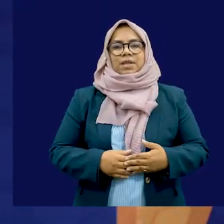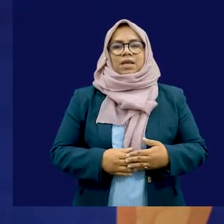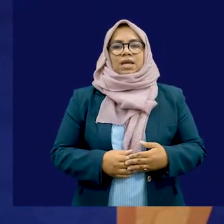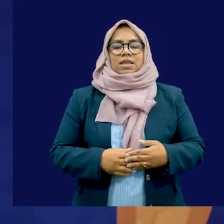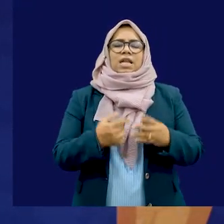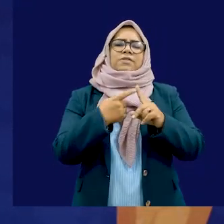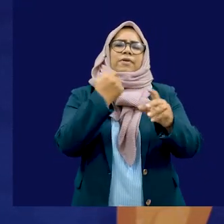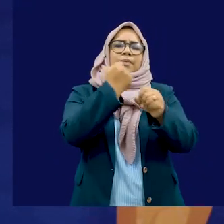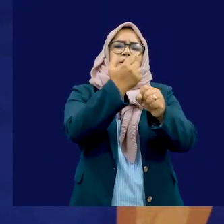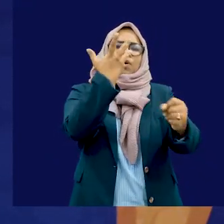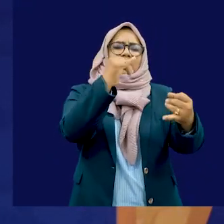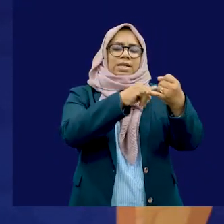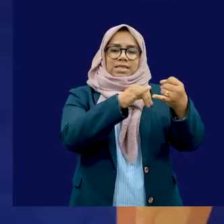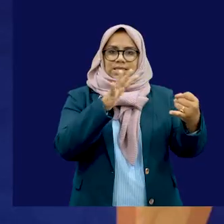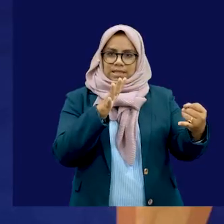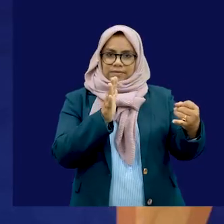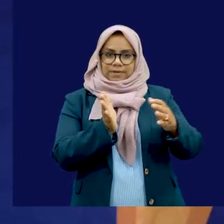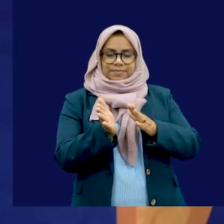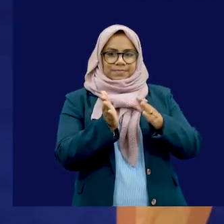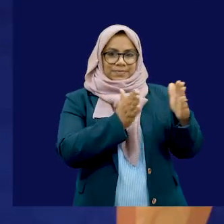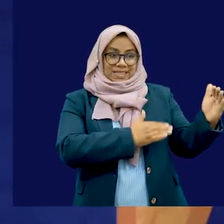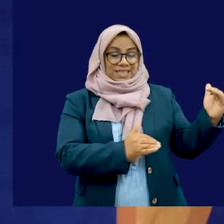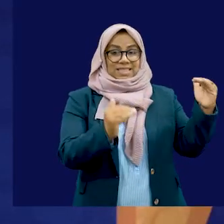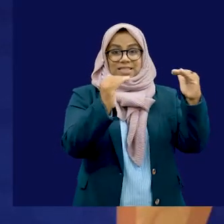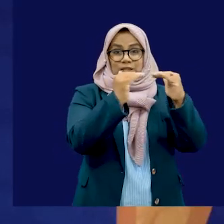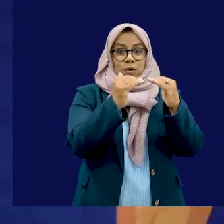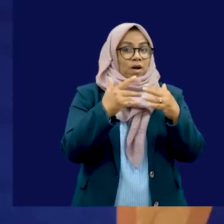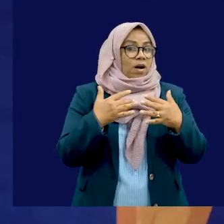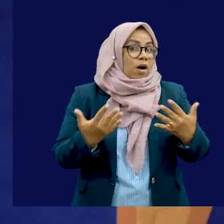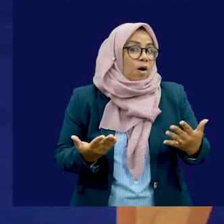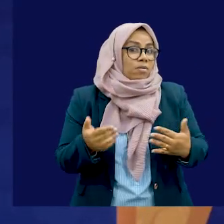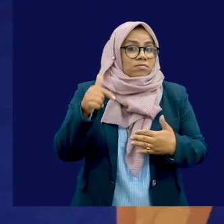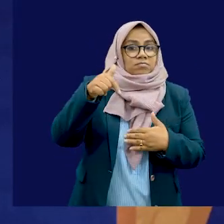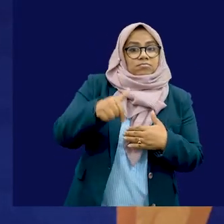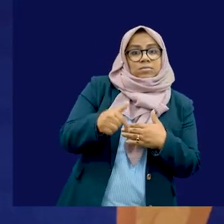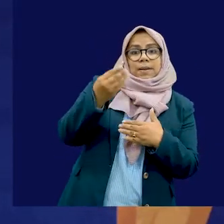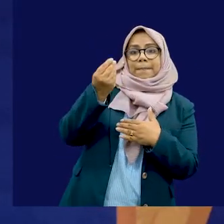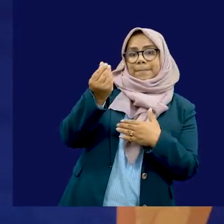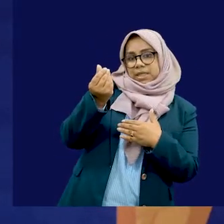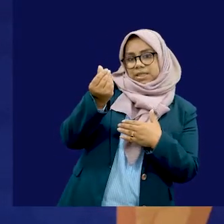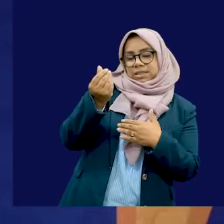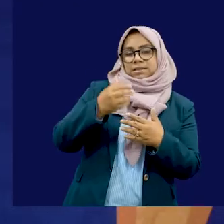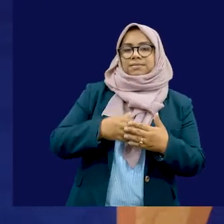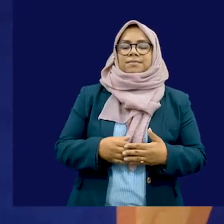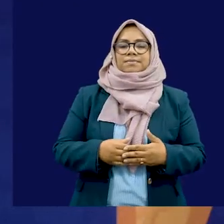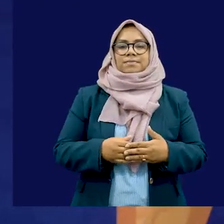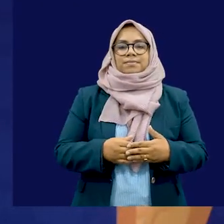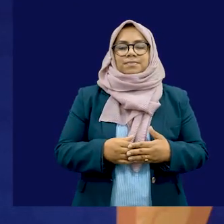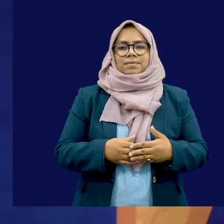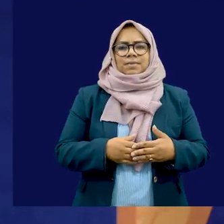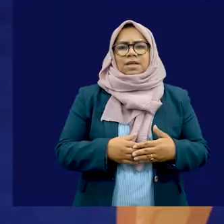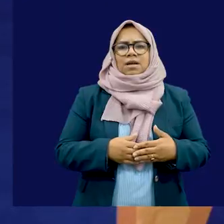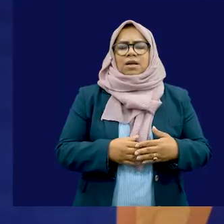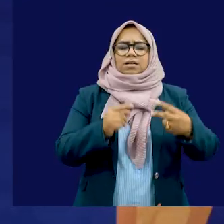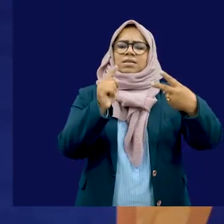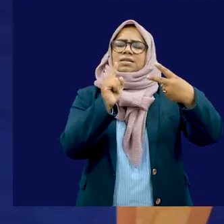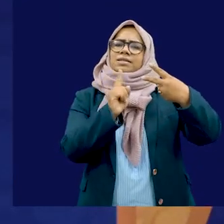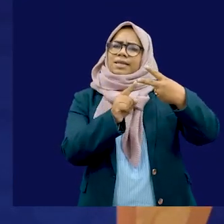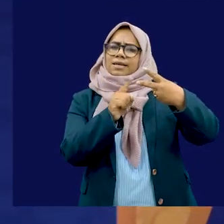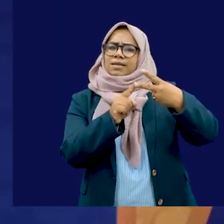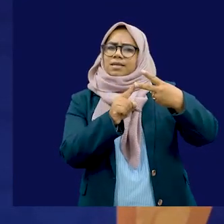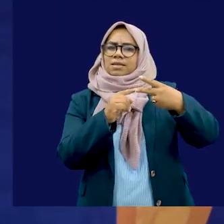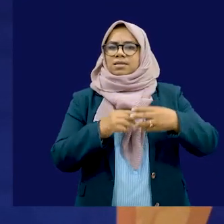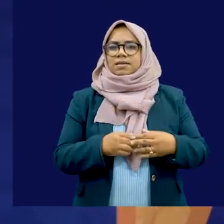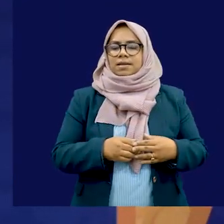That is gold and silver and its equivalent in today's terms, cash money. The second type